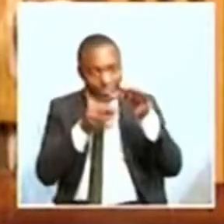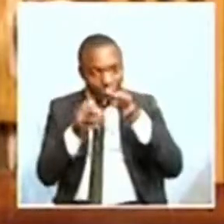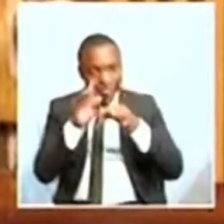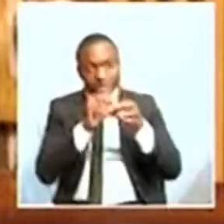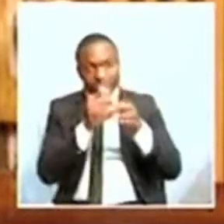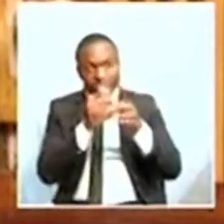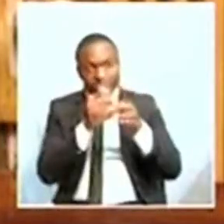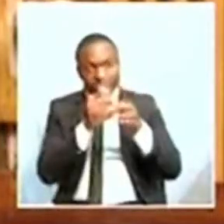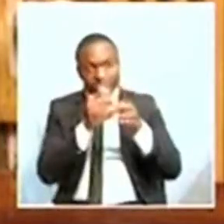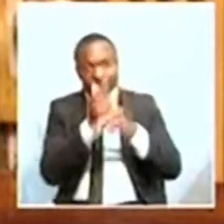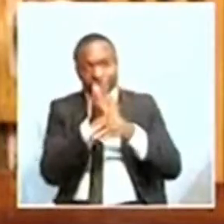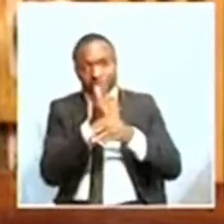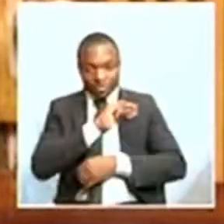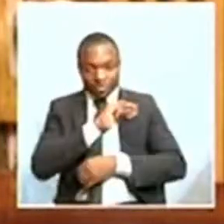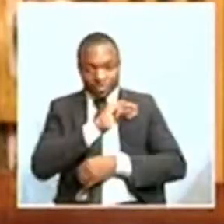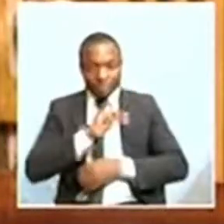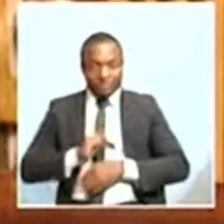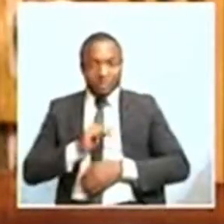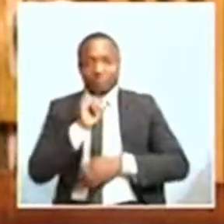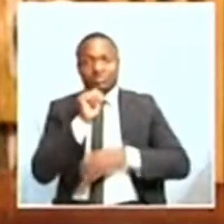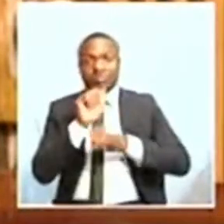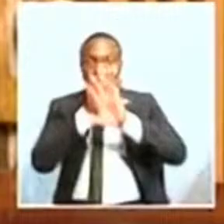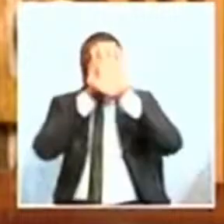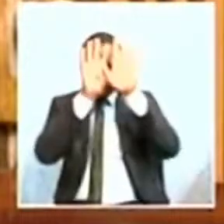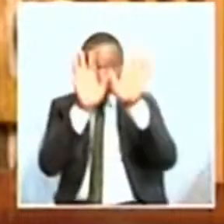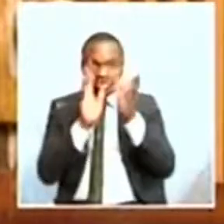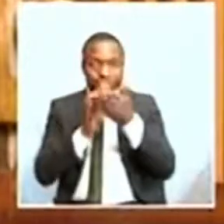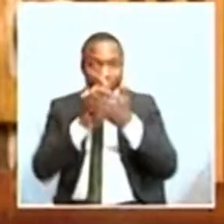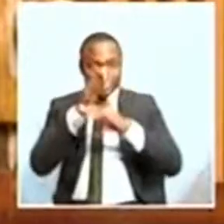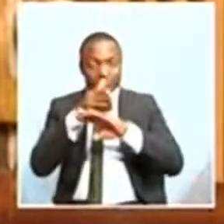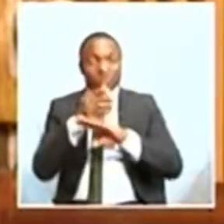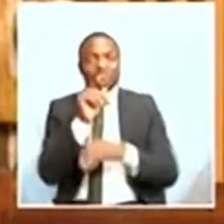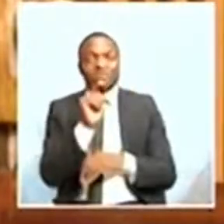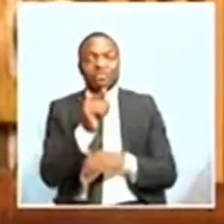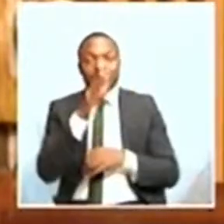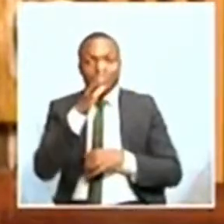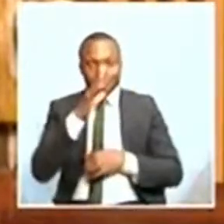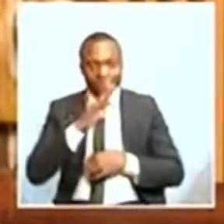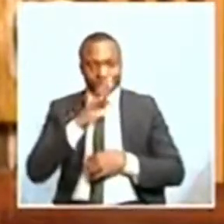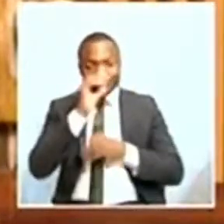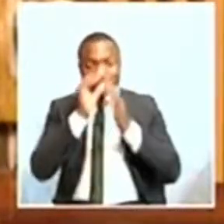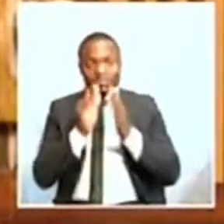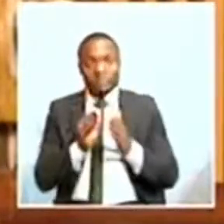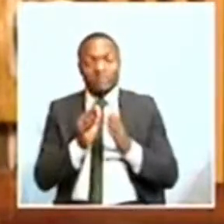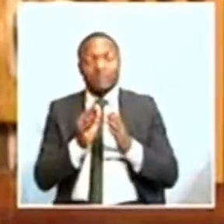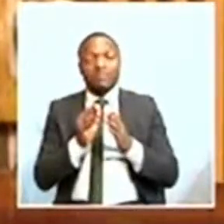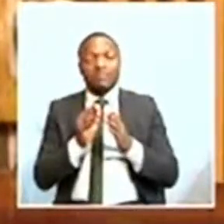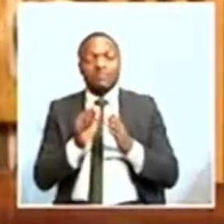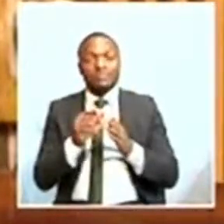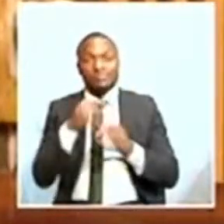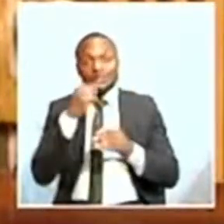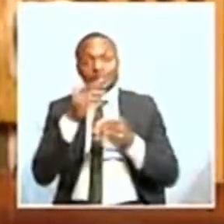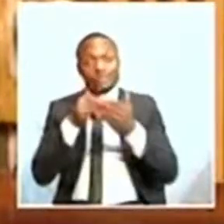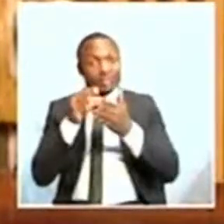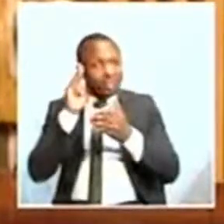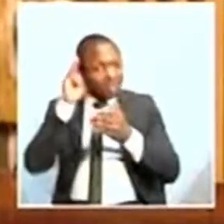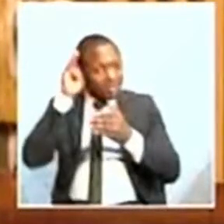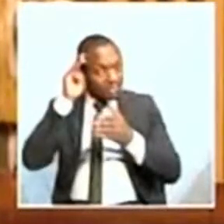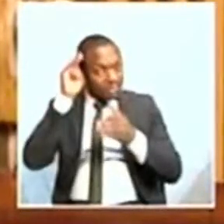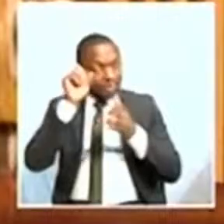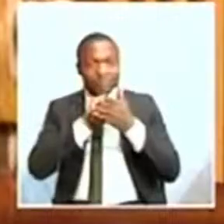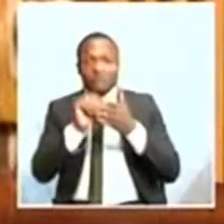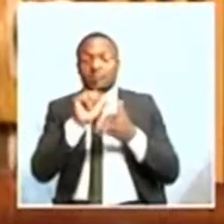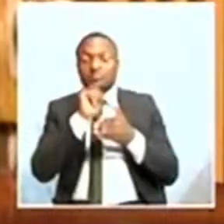points over. And after that, Madam Speaker actually did note that this ministerial statement